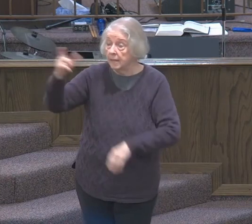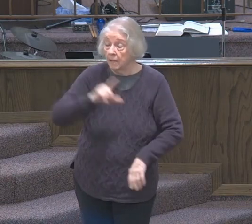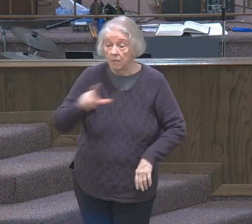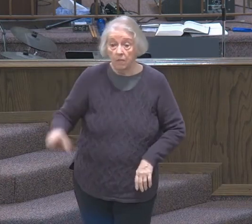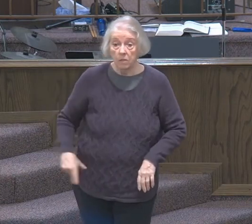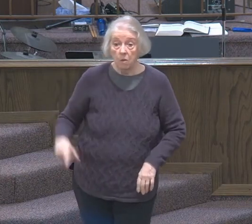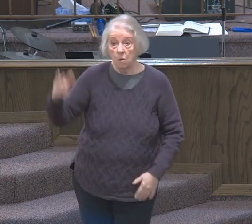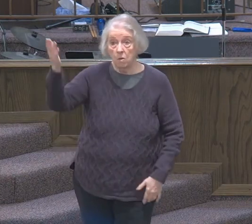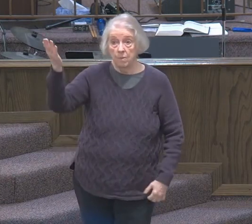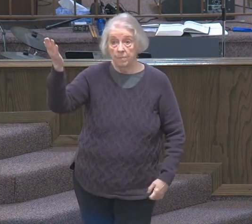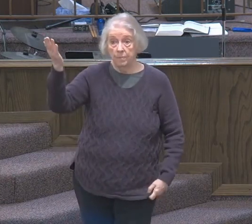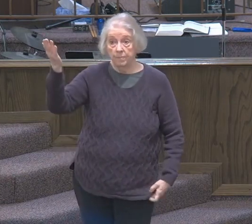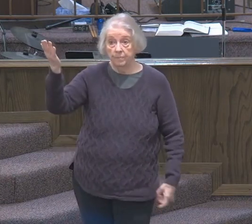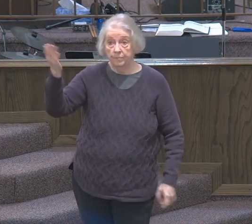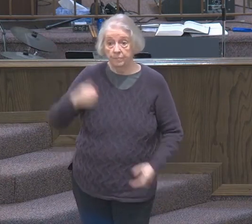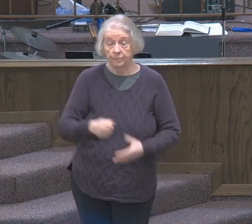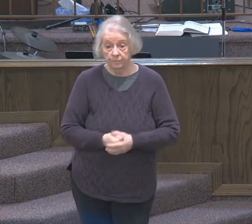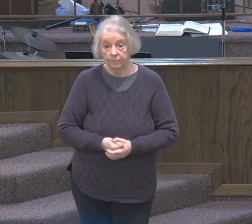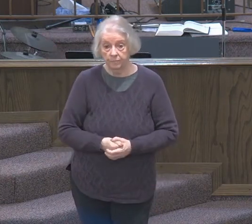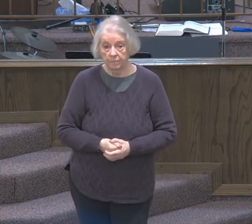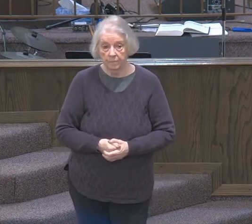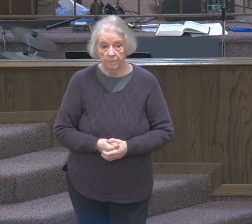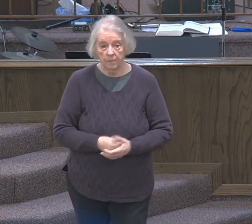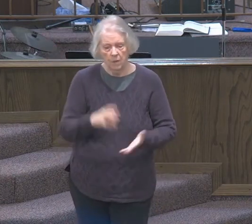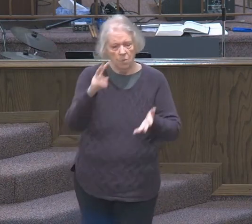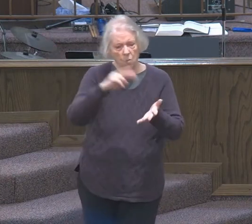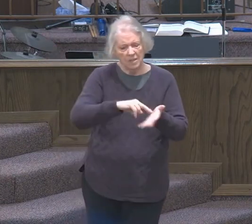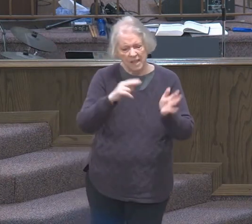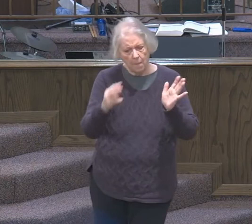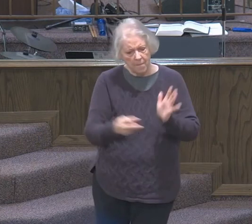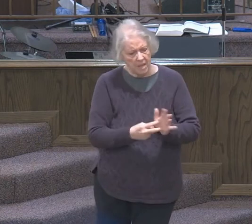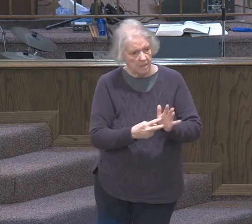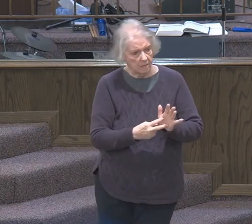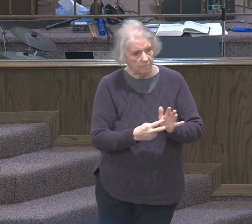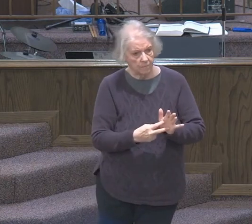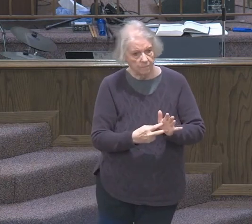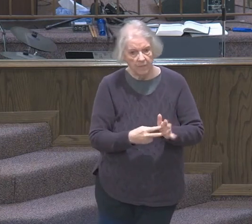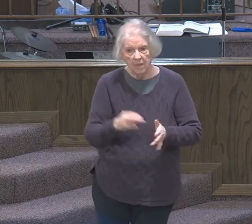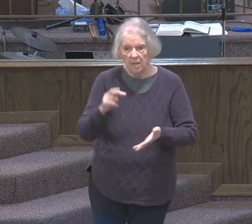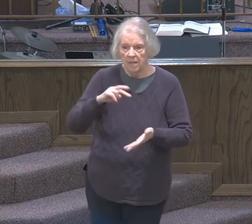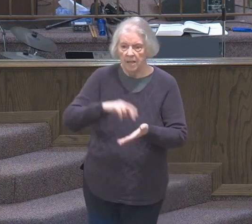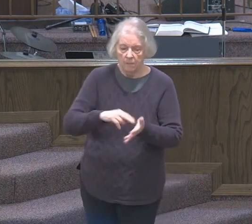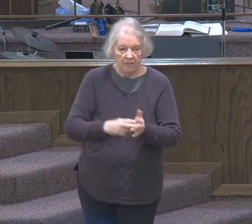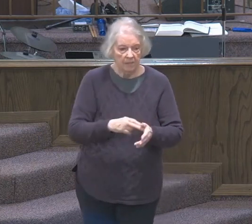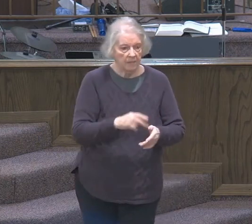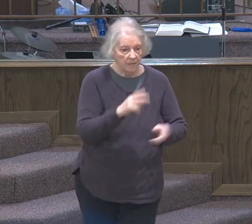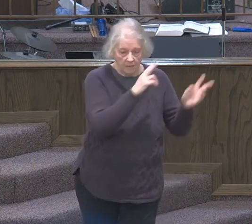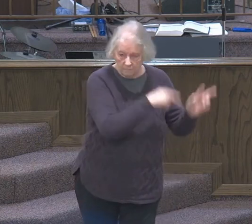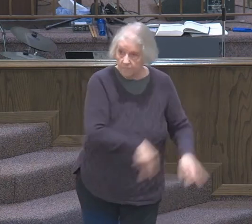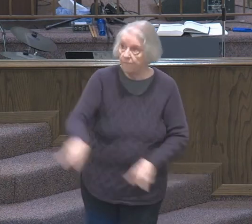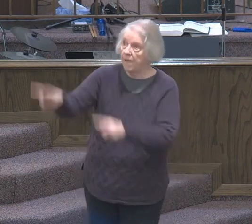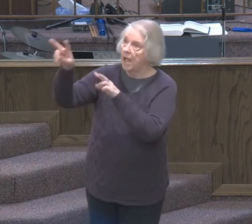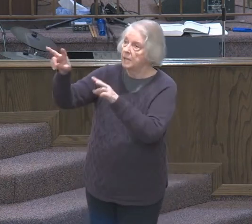Jehoshaphat set himself to seek the Lord. What does that mean? That means he set his face, that means he